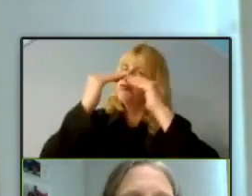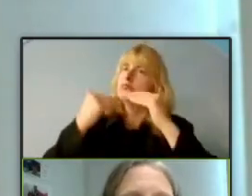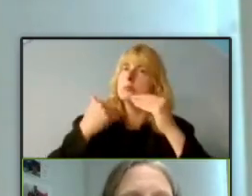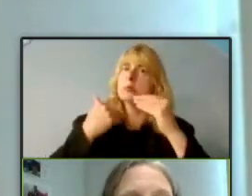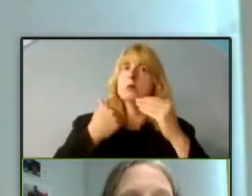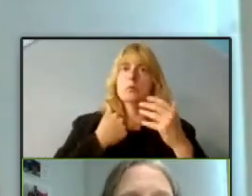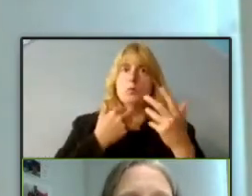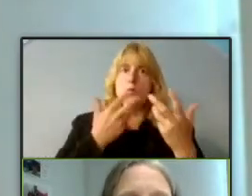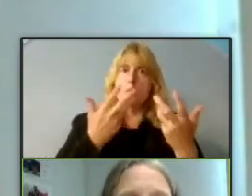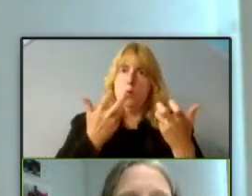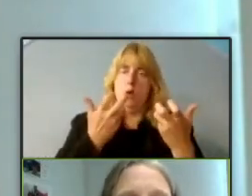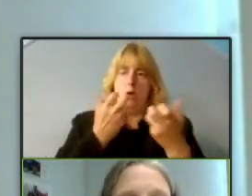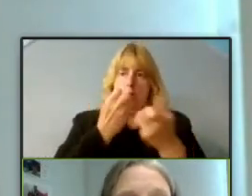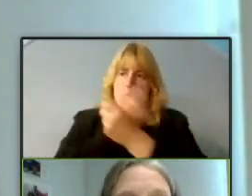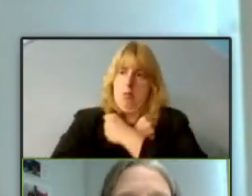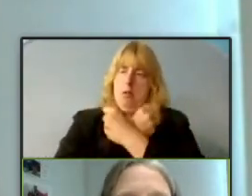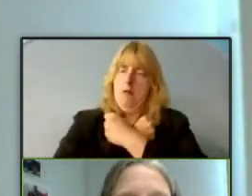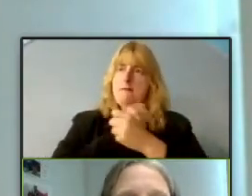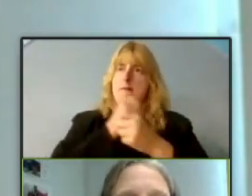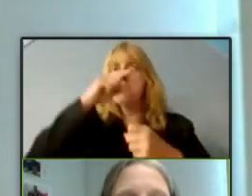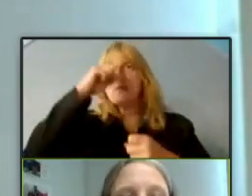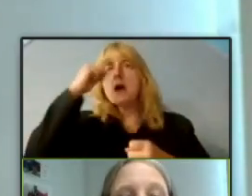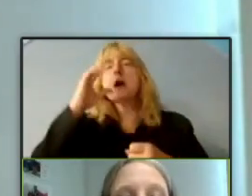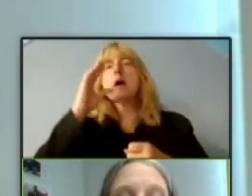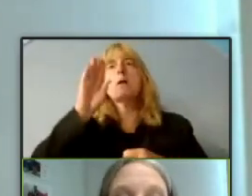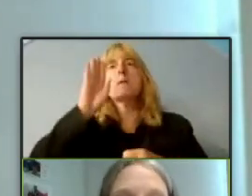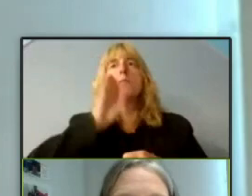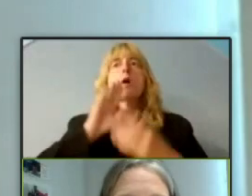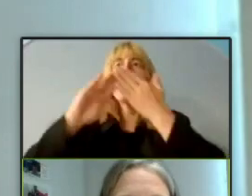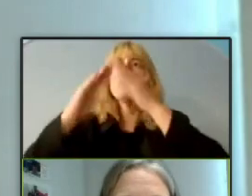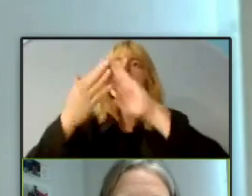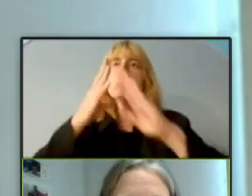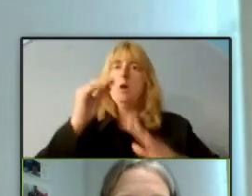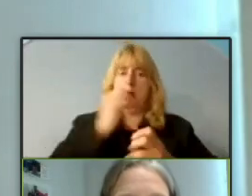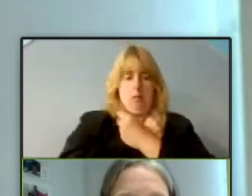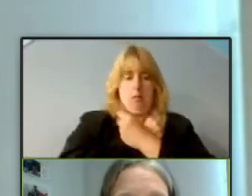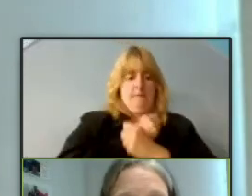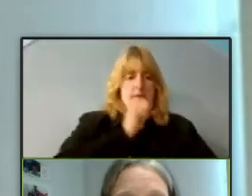the love for Black and Brown communities and ourselves.